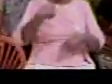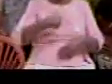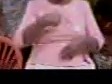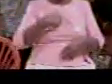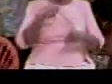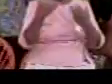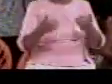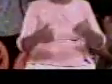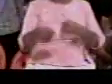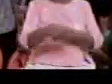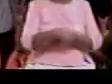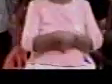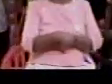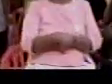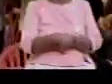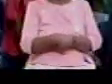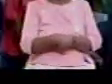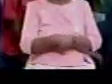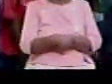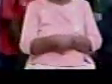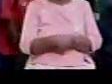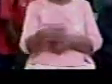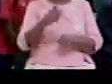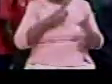I said the Lord will touch you today.